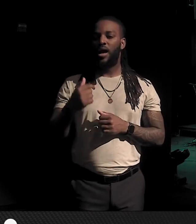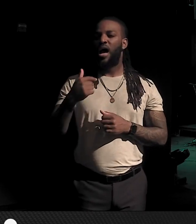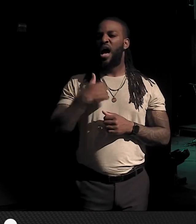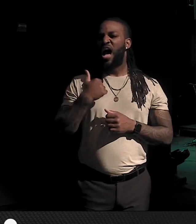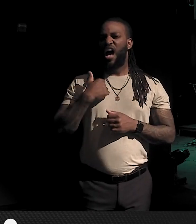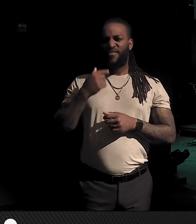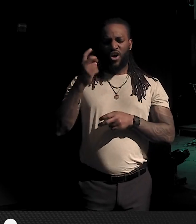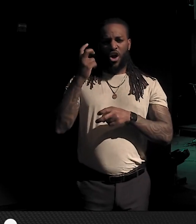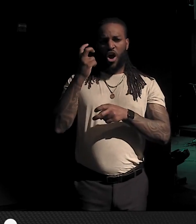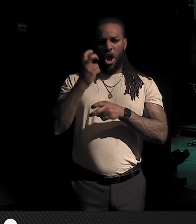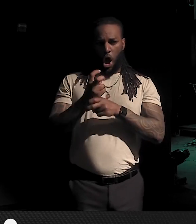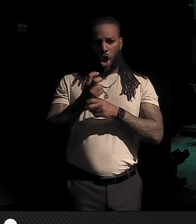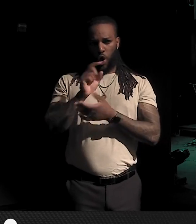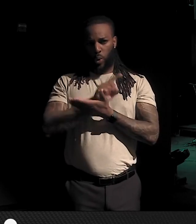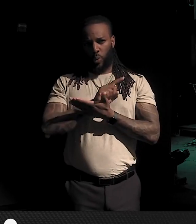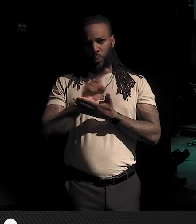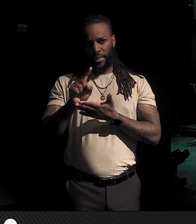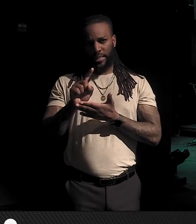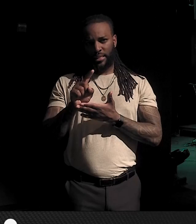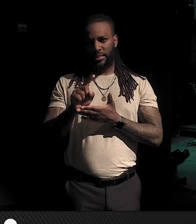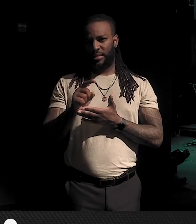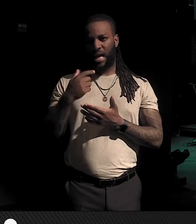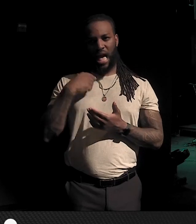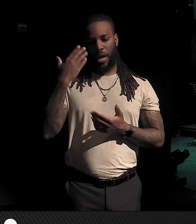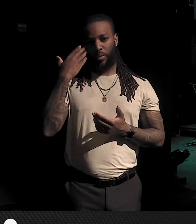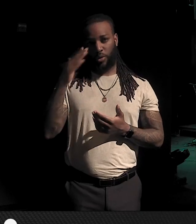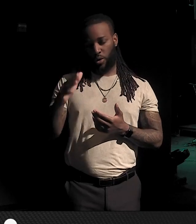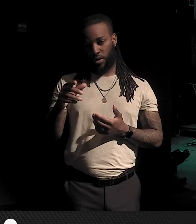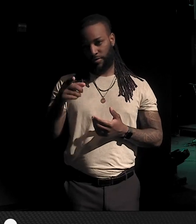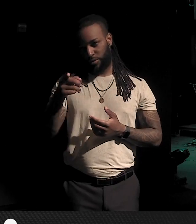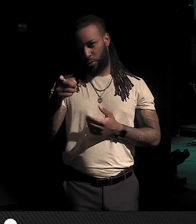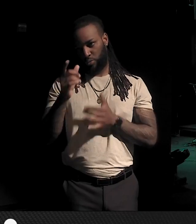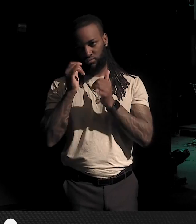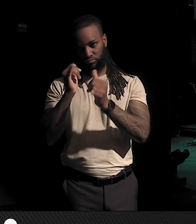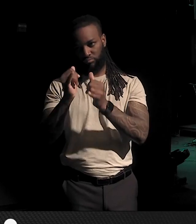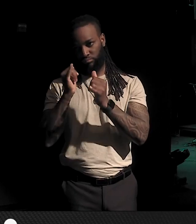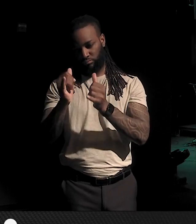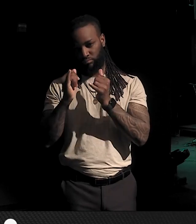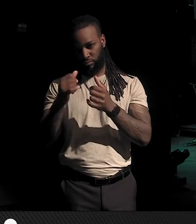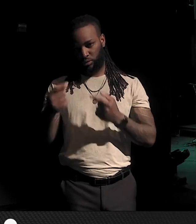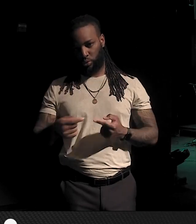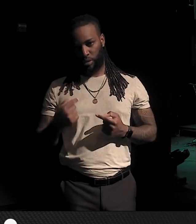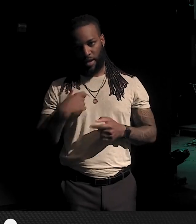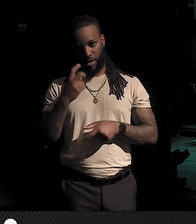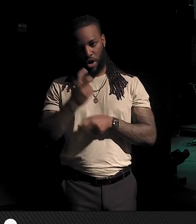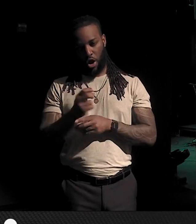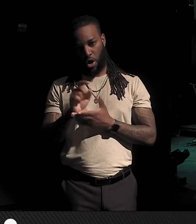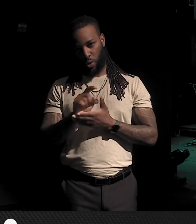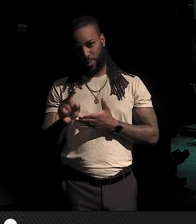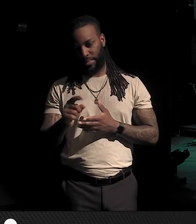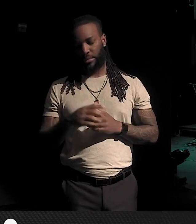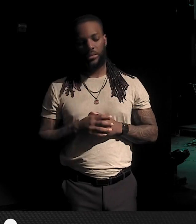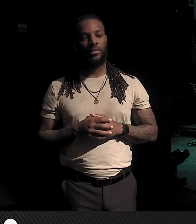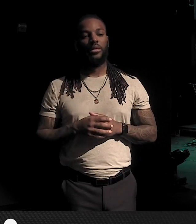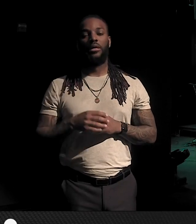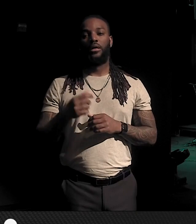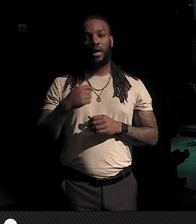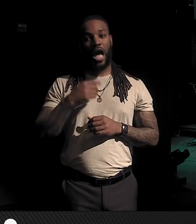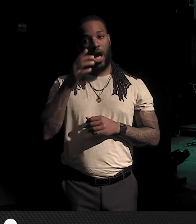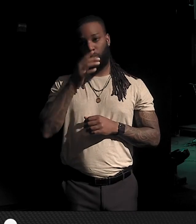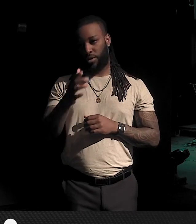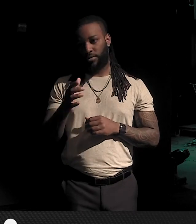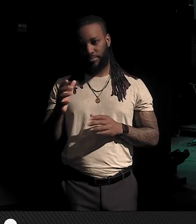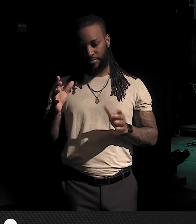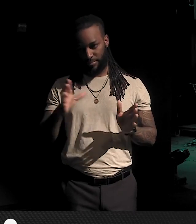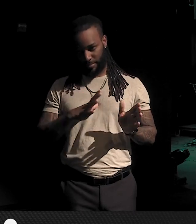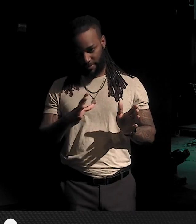I had a hard week this week. I don't know if I'm in good company, if anyone else here in the house had a hard week this week. I don't wish it on anyone. I'm going to be just